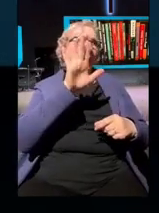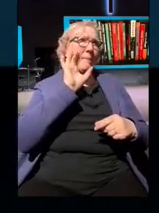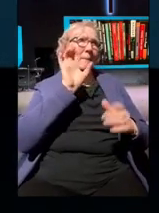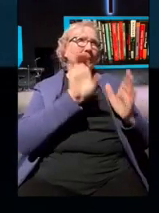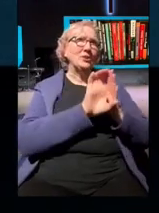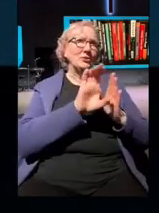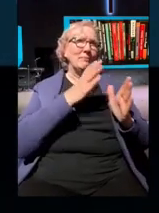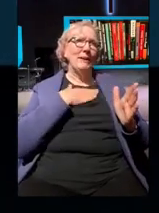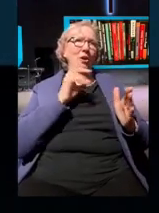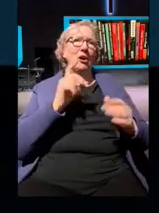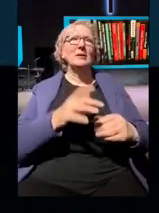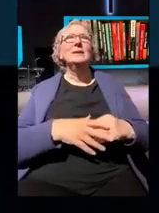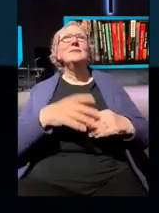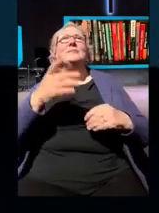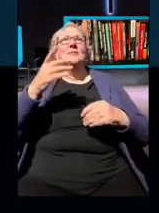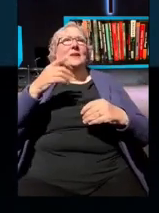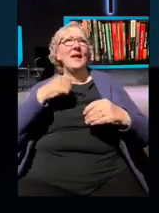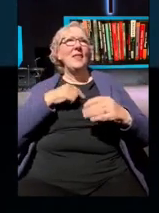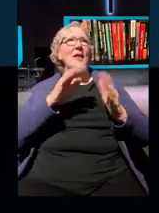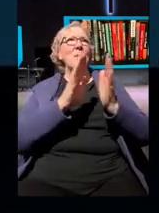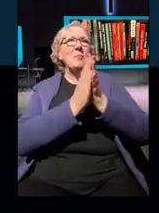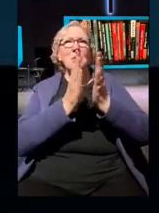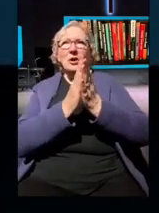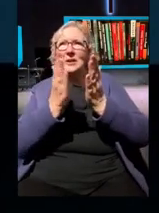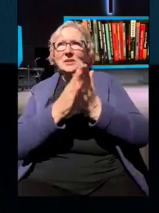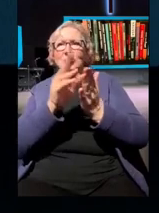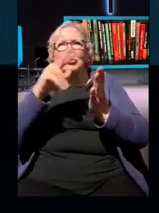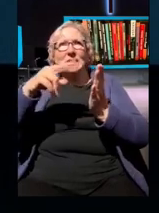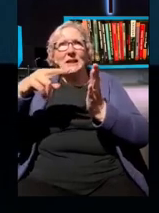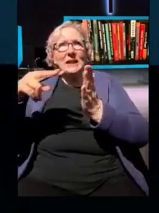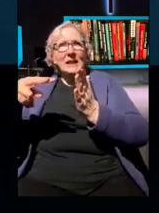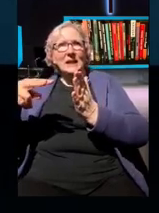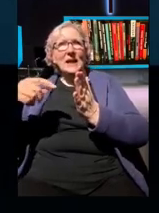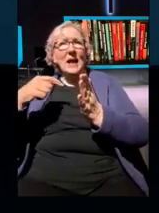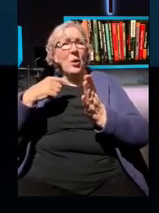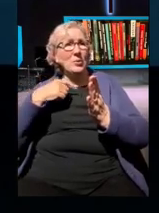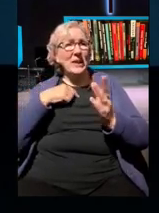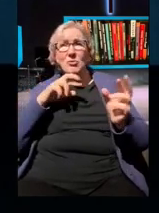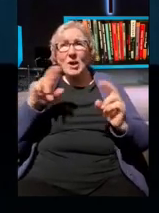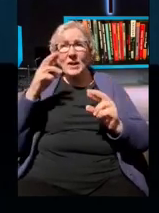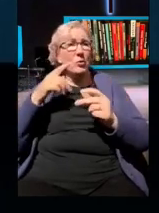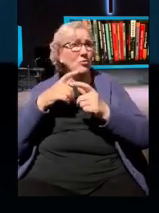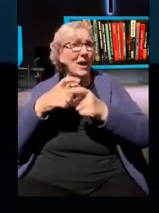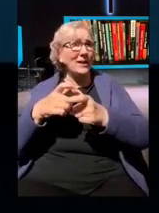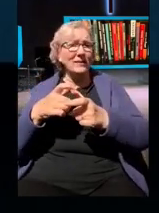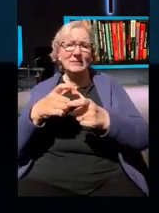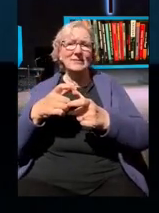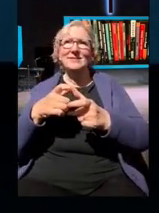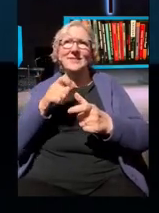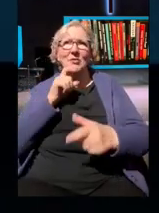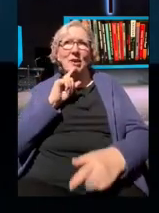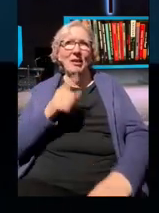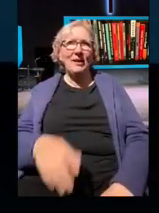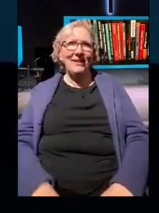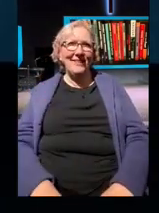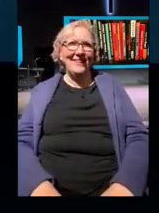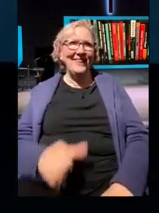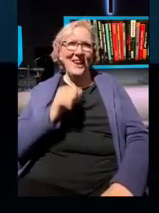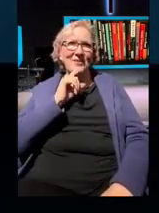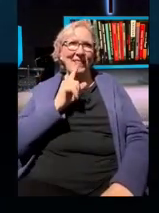dog, reading the books, how much better prepared did you think I was? Yeah, not really much better prepared. But you know